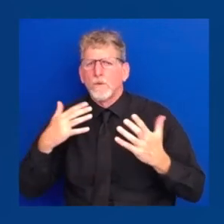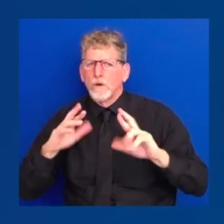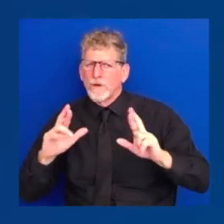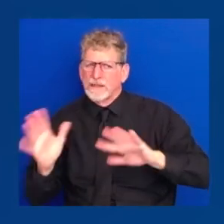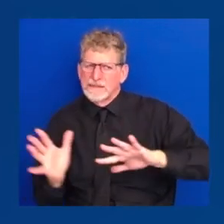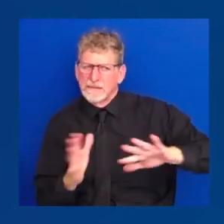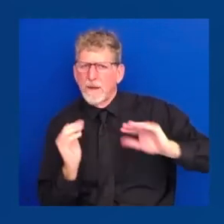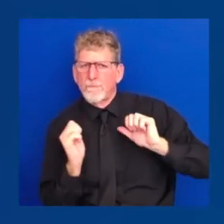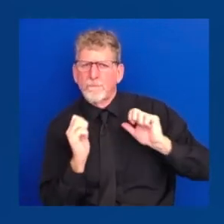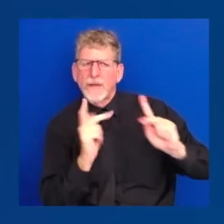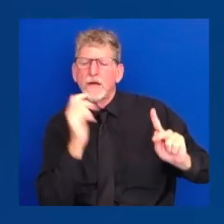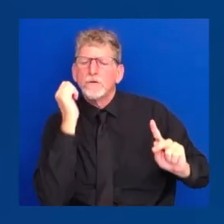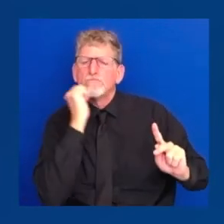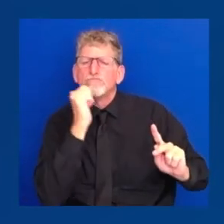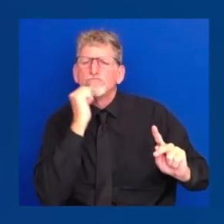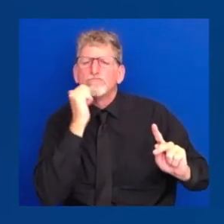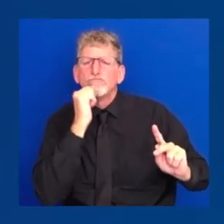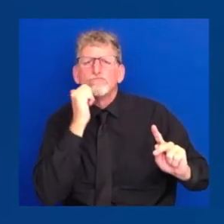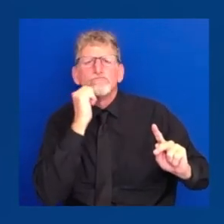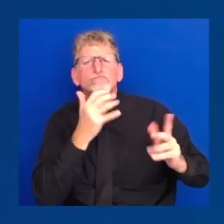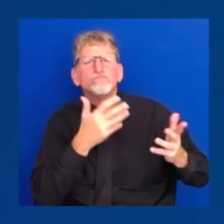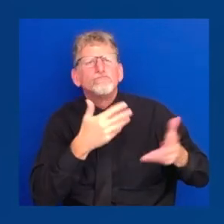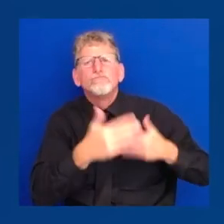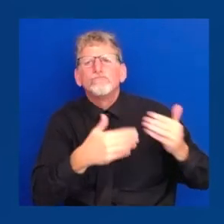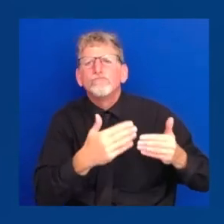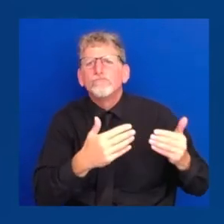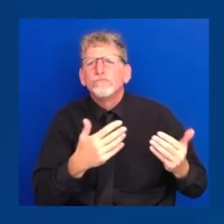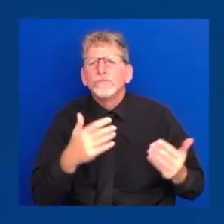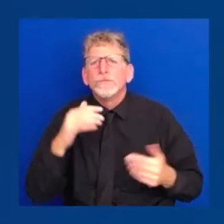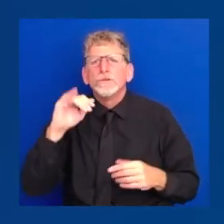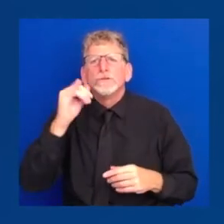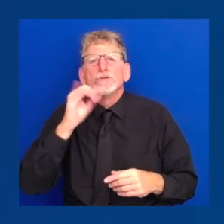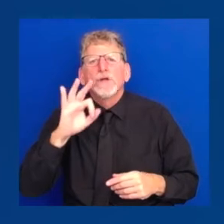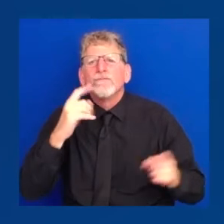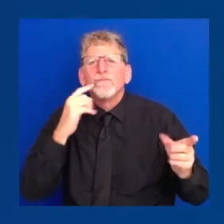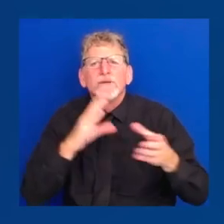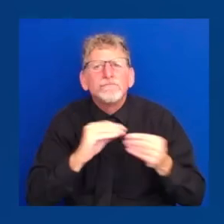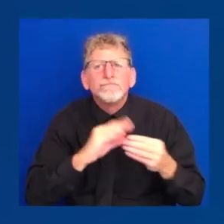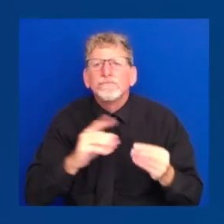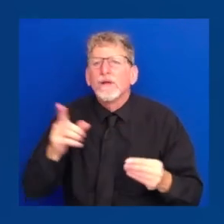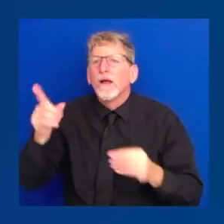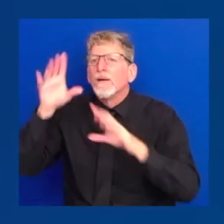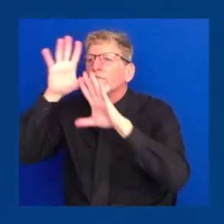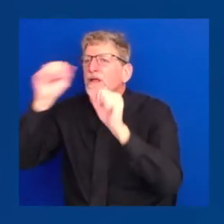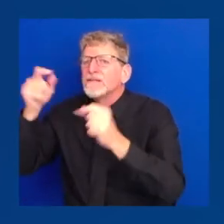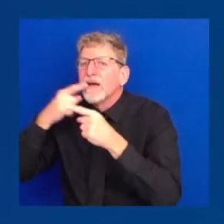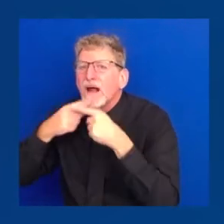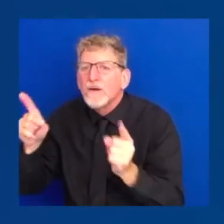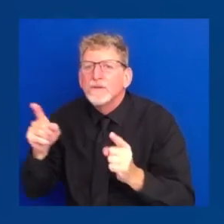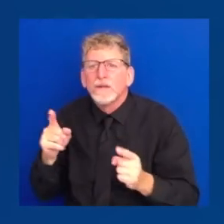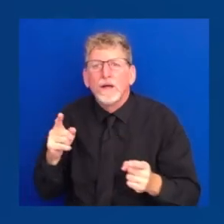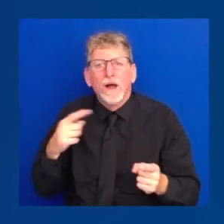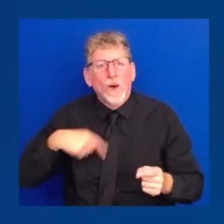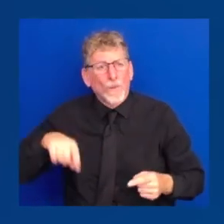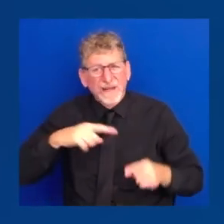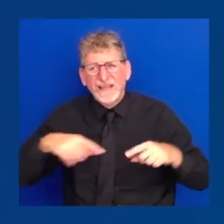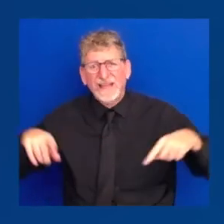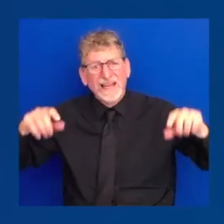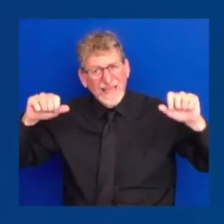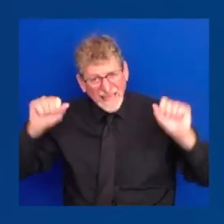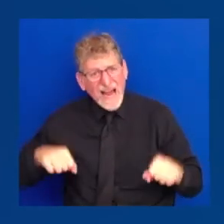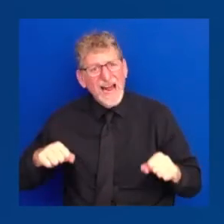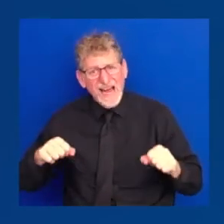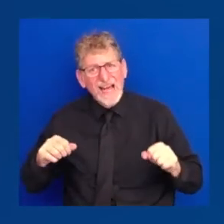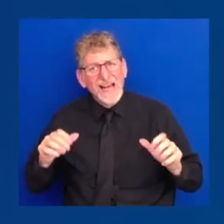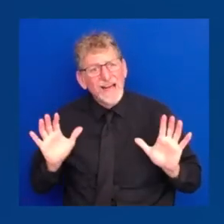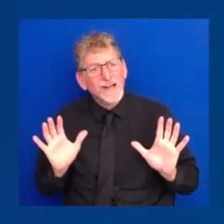described last night. We are in that situation where we can do that. That doesn't necessarily mean that the definition of